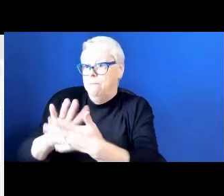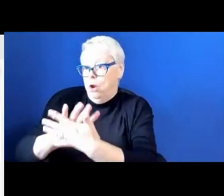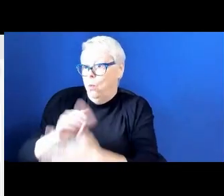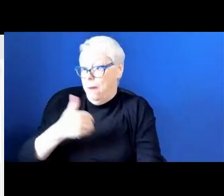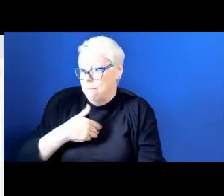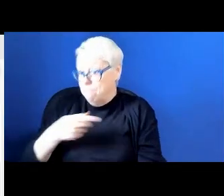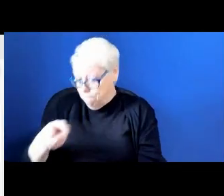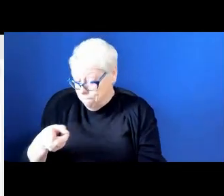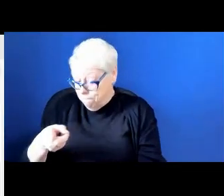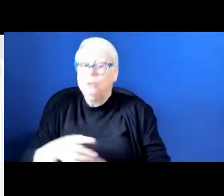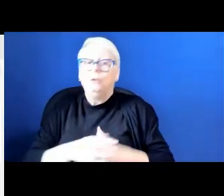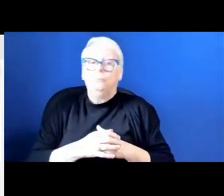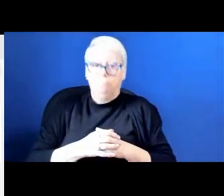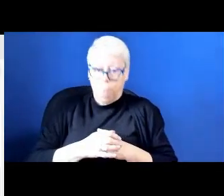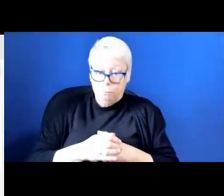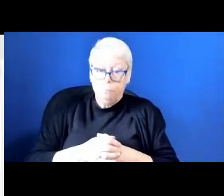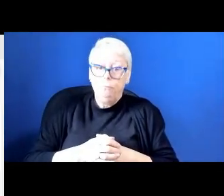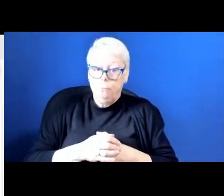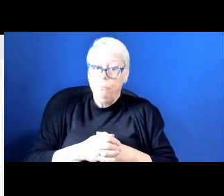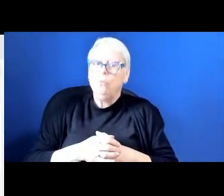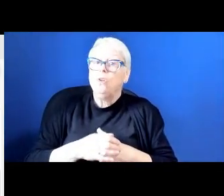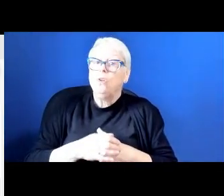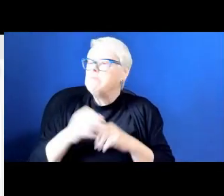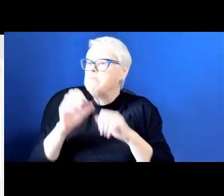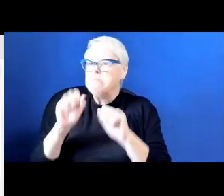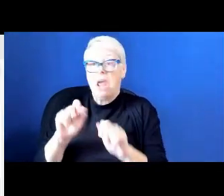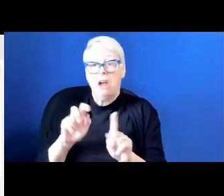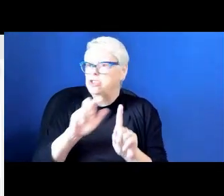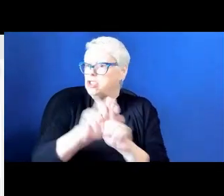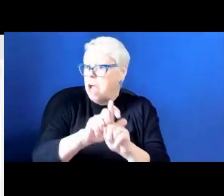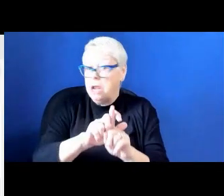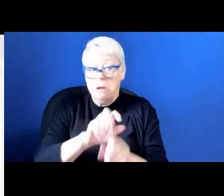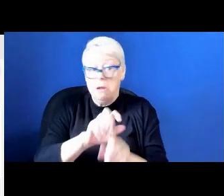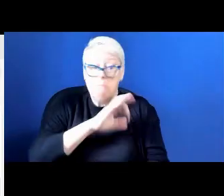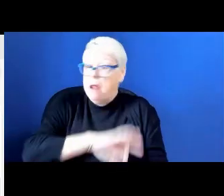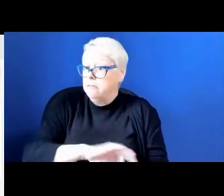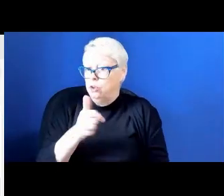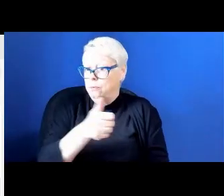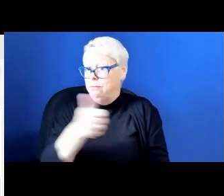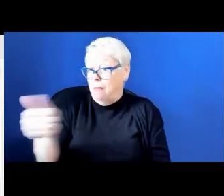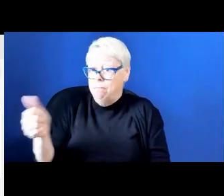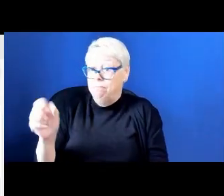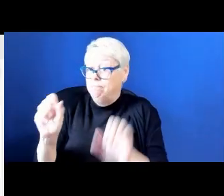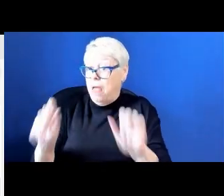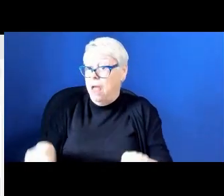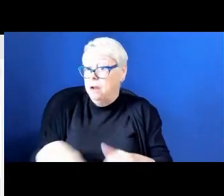can go and check one of these benefits, but in